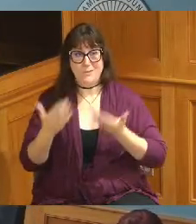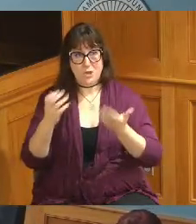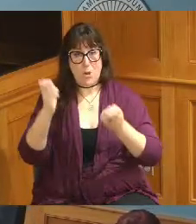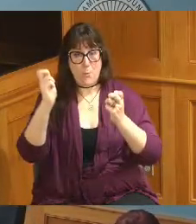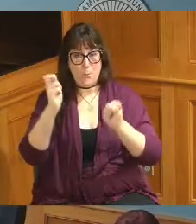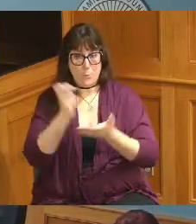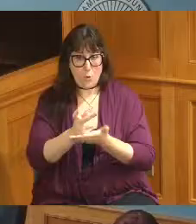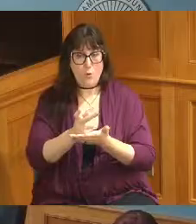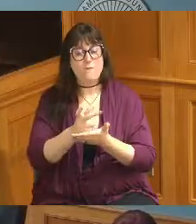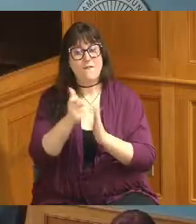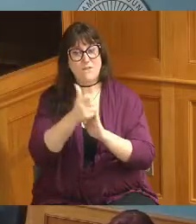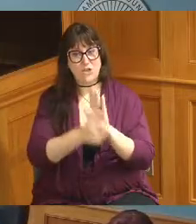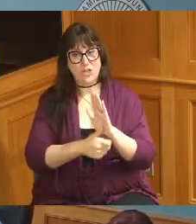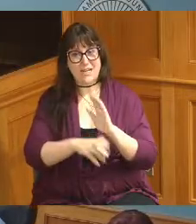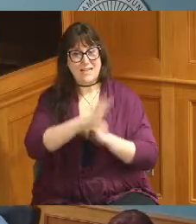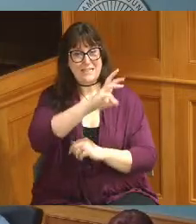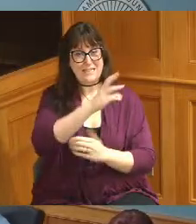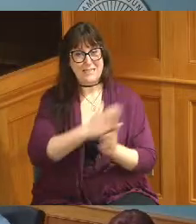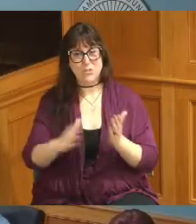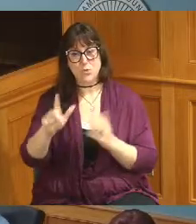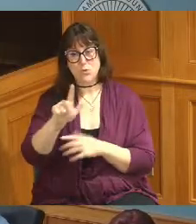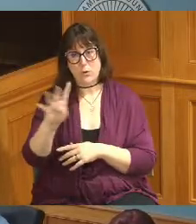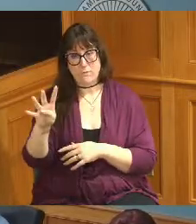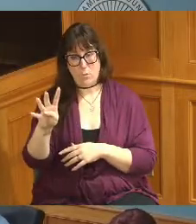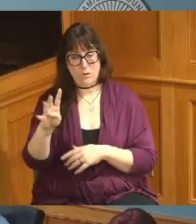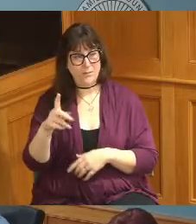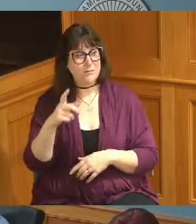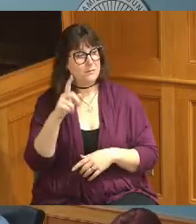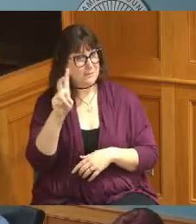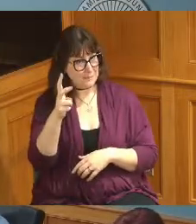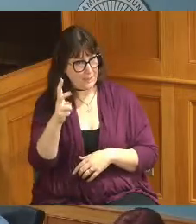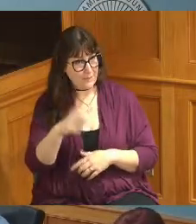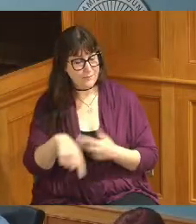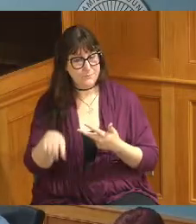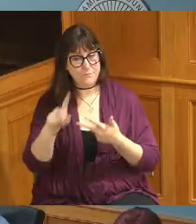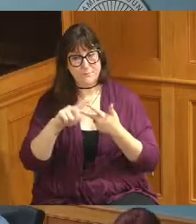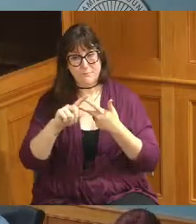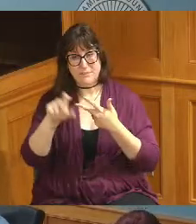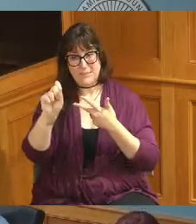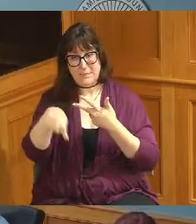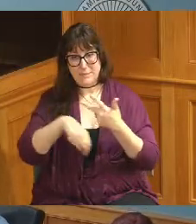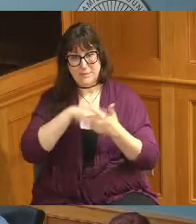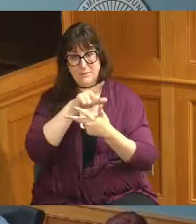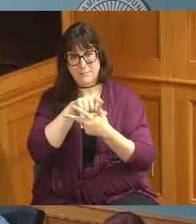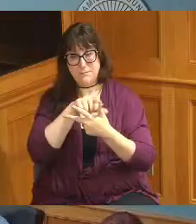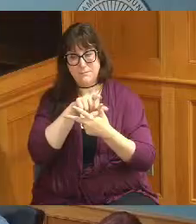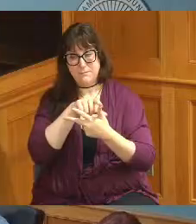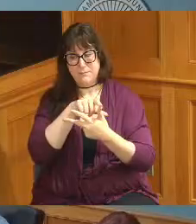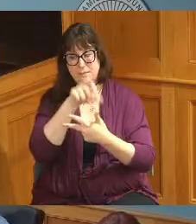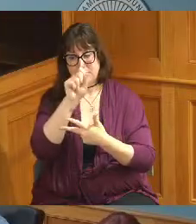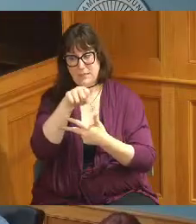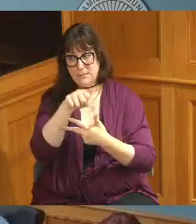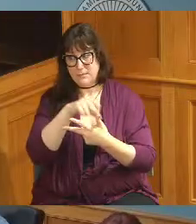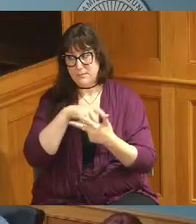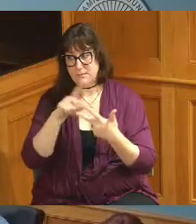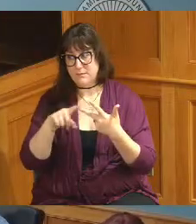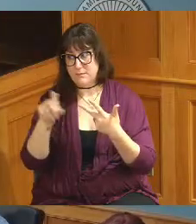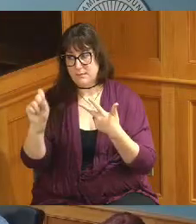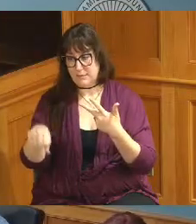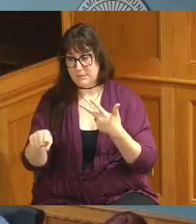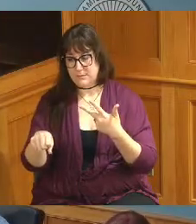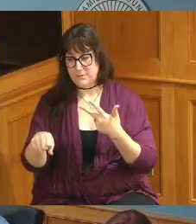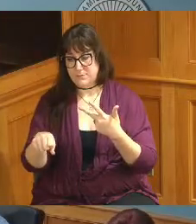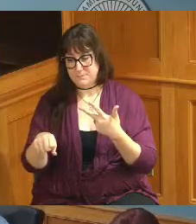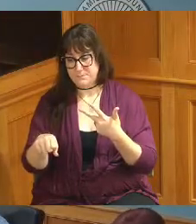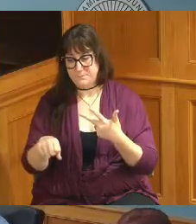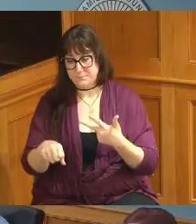of consent agenda items 6 through 24. Second. Commissioner Dreehouse. Yes. Commissioner Summer Dumas. Yes. Commissioner Reese.